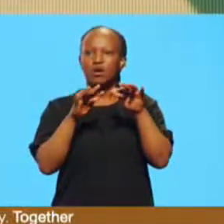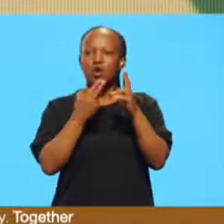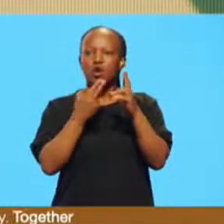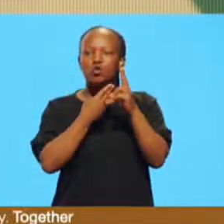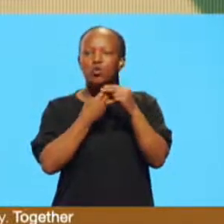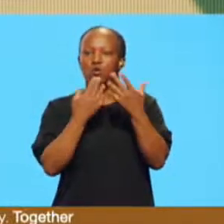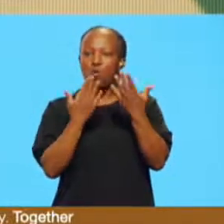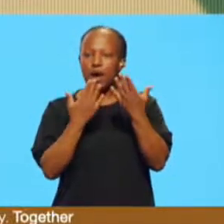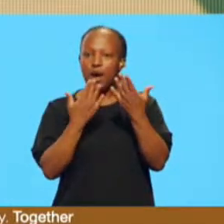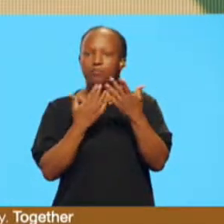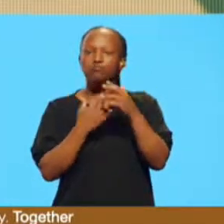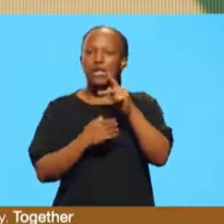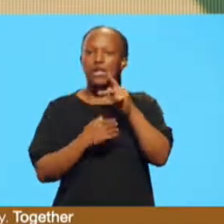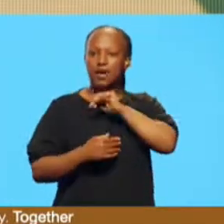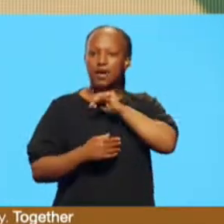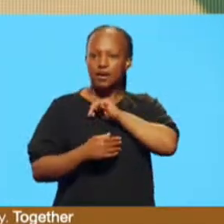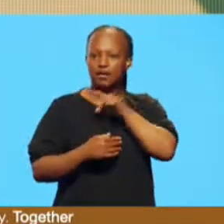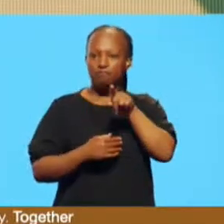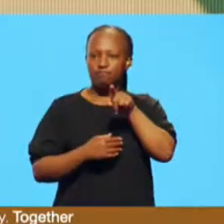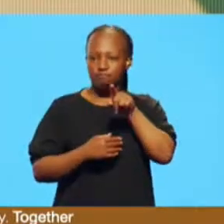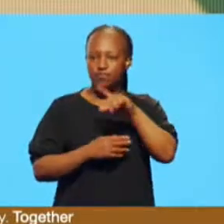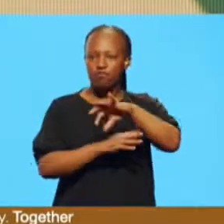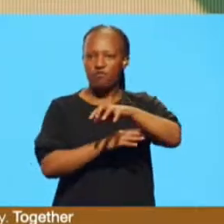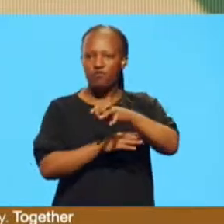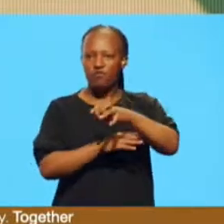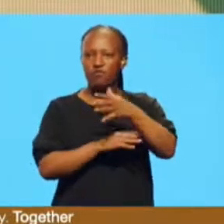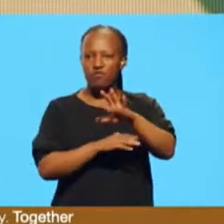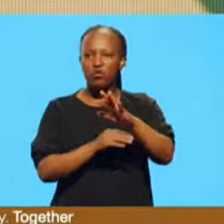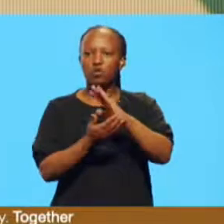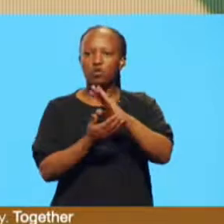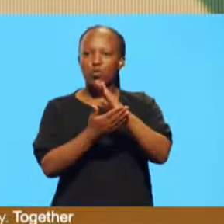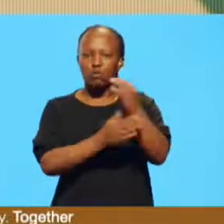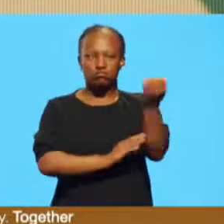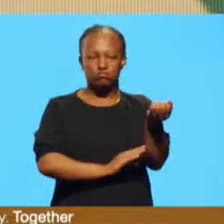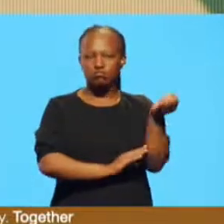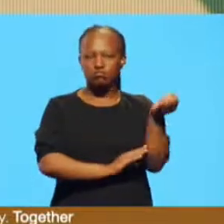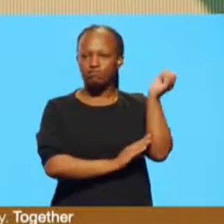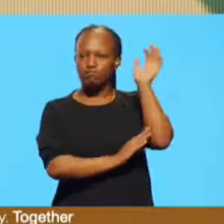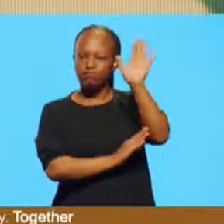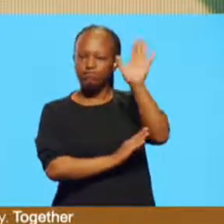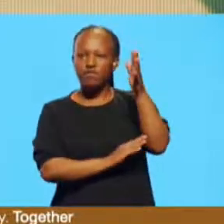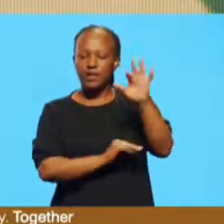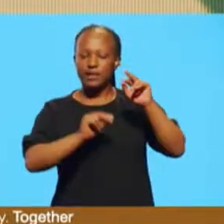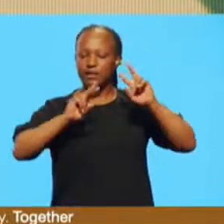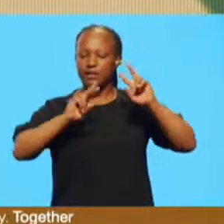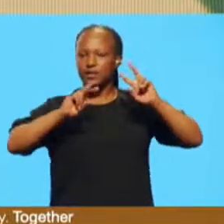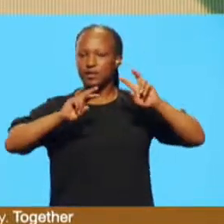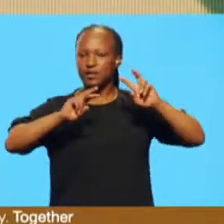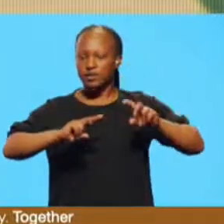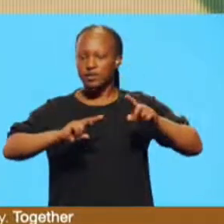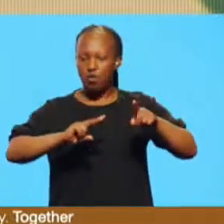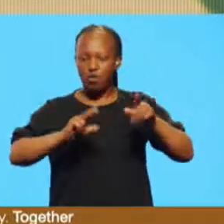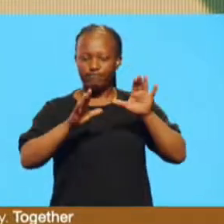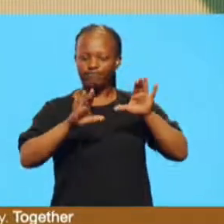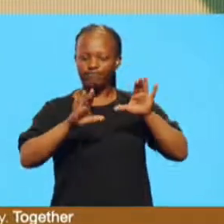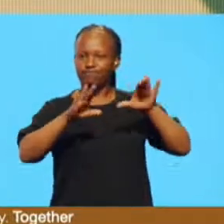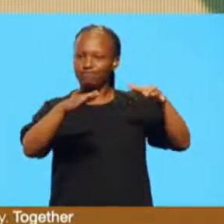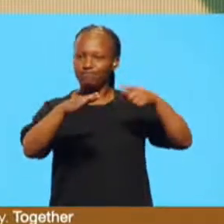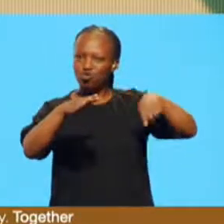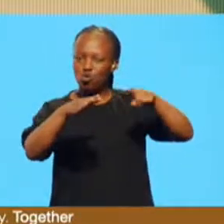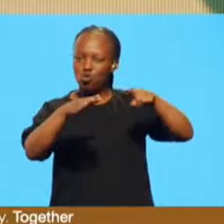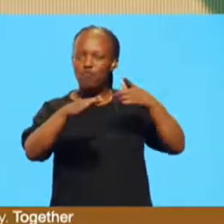KwaZulu-Natal. And I did indicate earlier that she will be sharing with us the case study of the demographic dividend as it